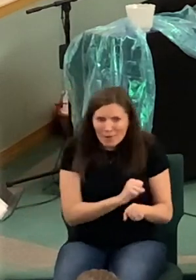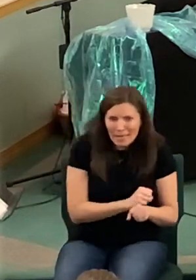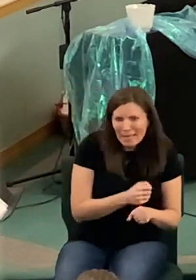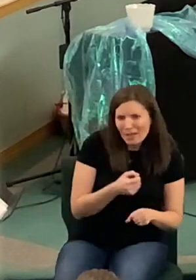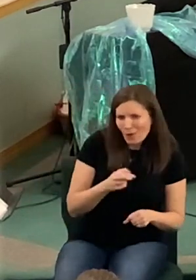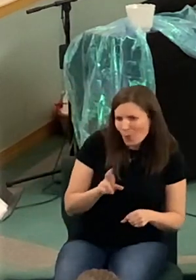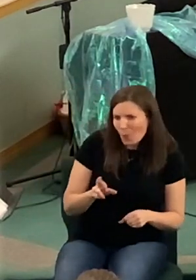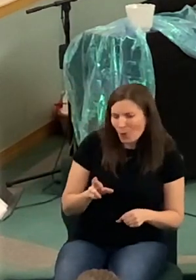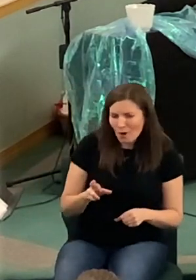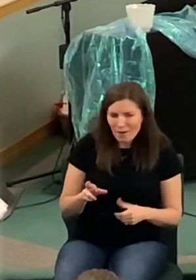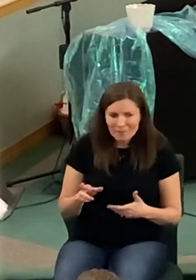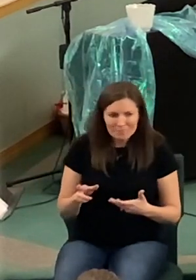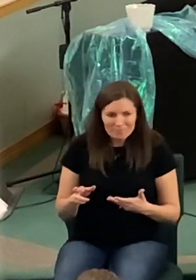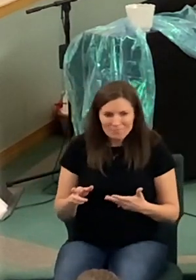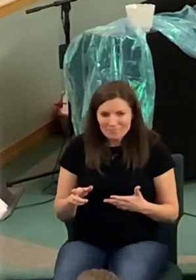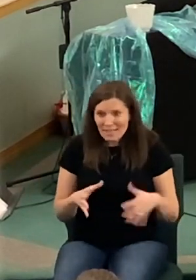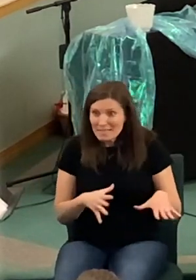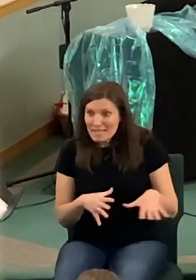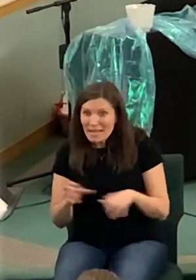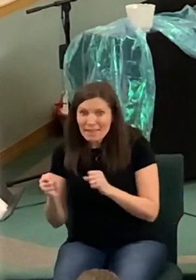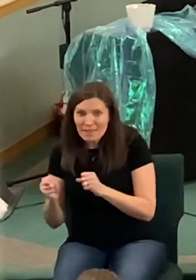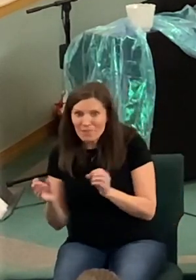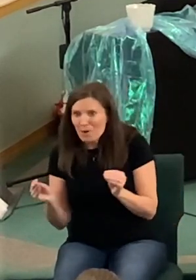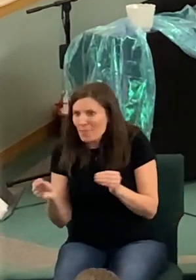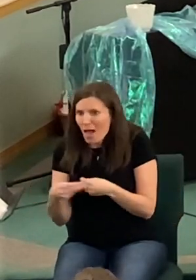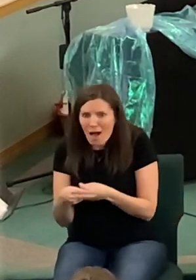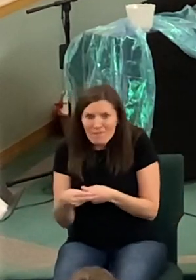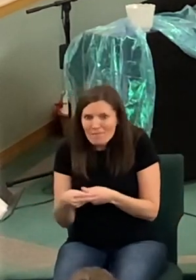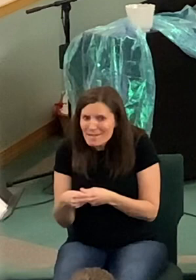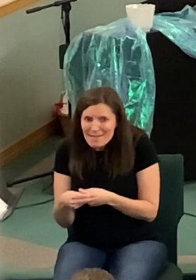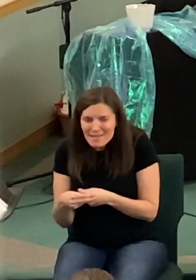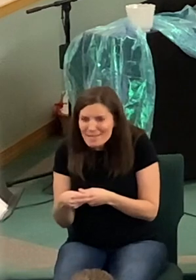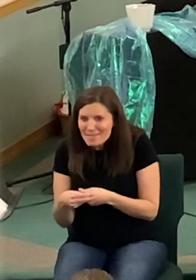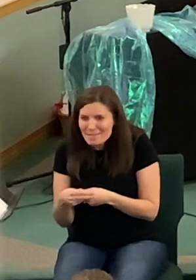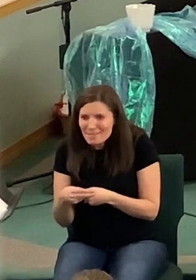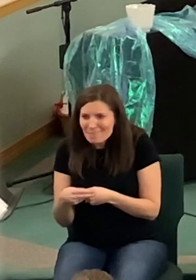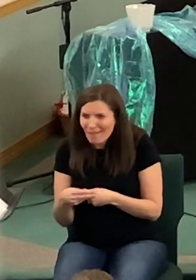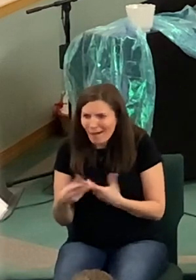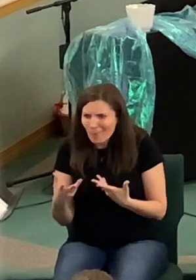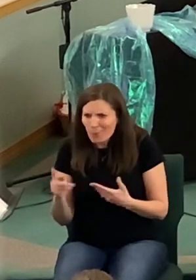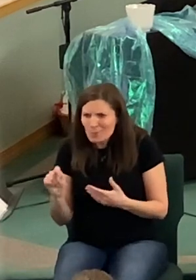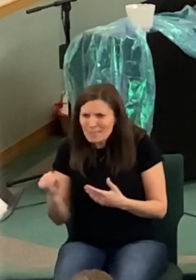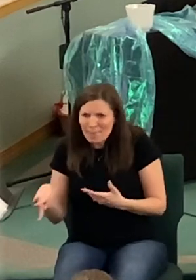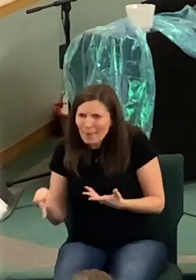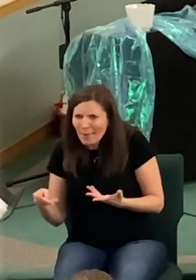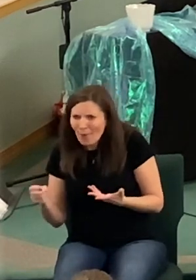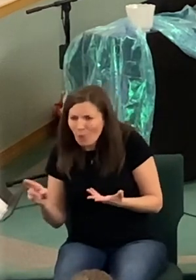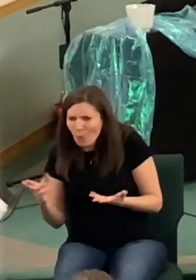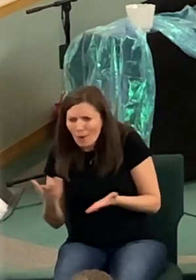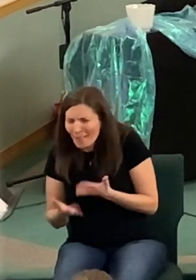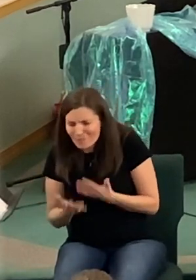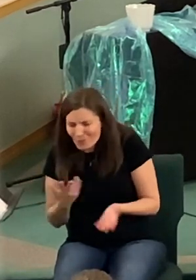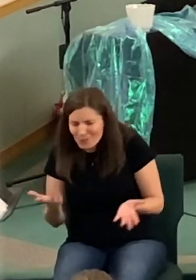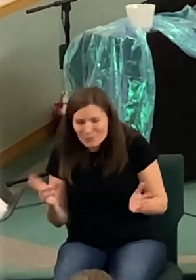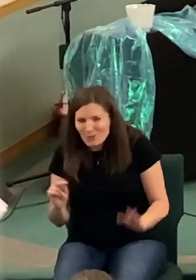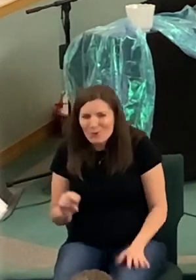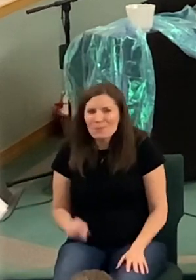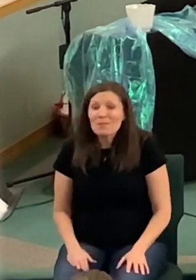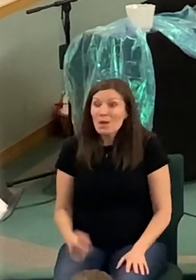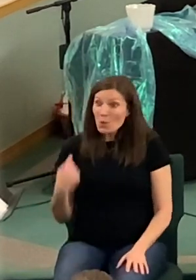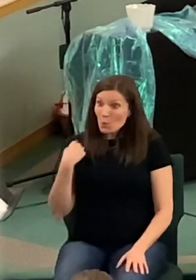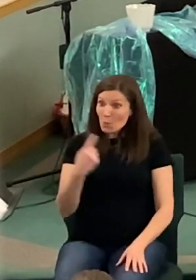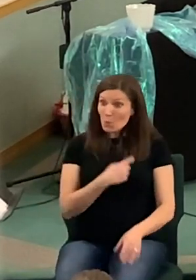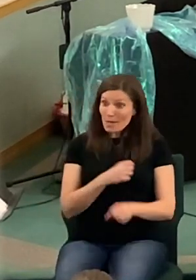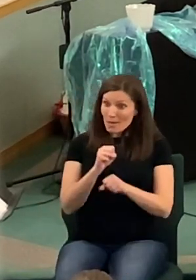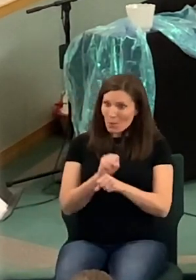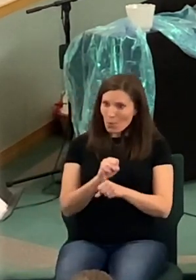we should be taking toilet paper or anything else home for our own personal benefits. We work as instructed with diligence for